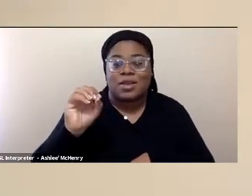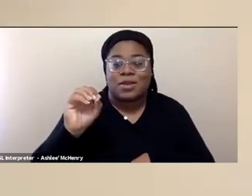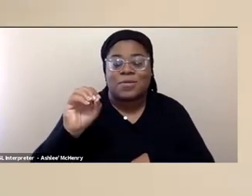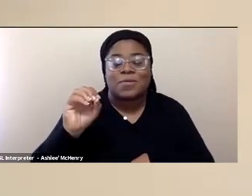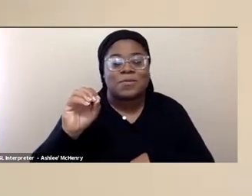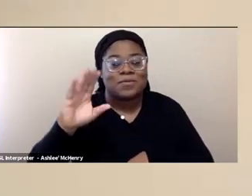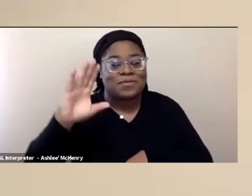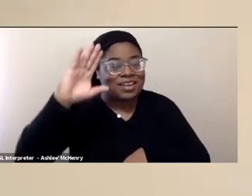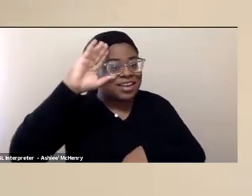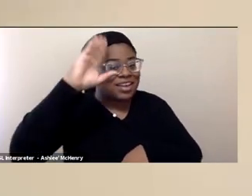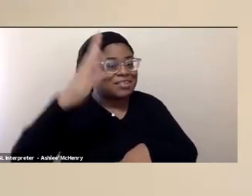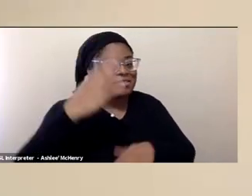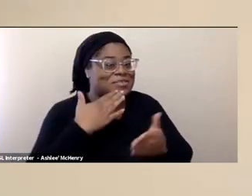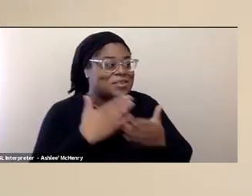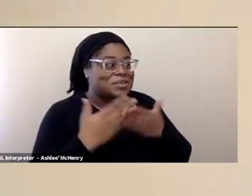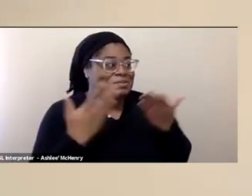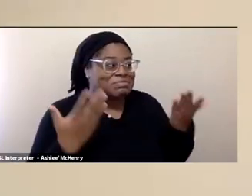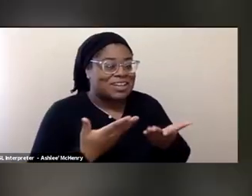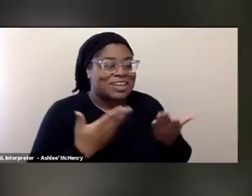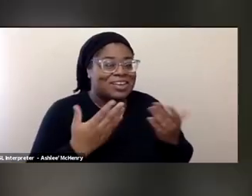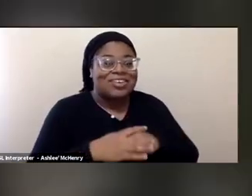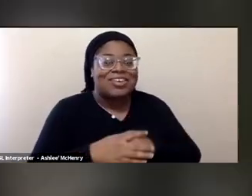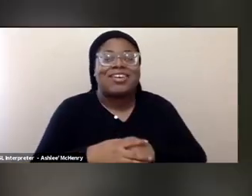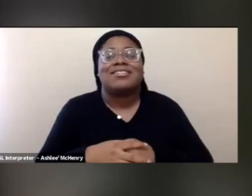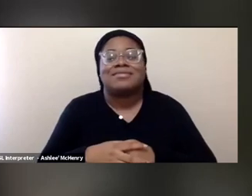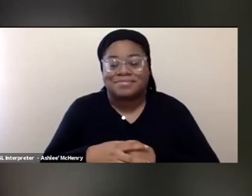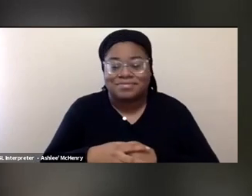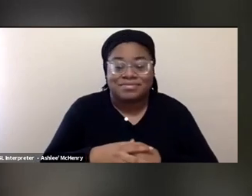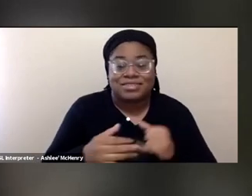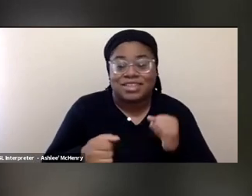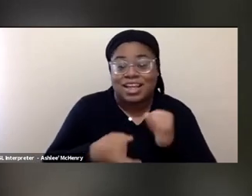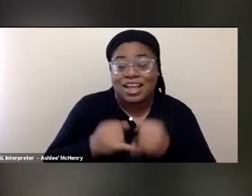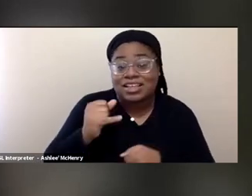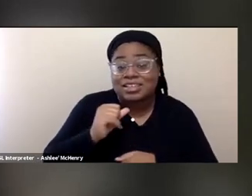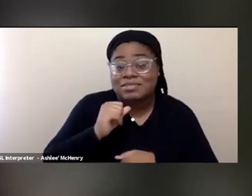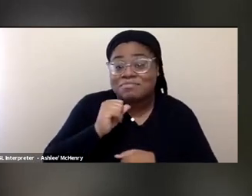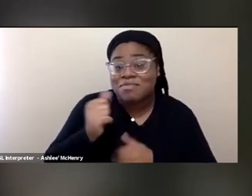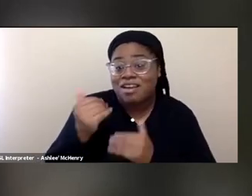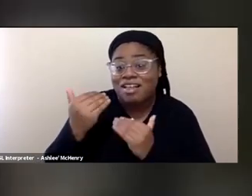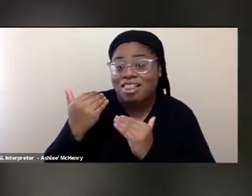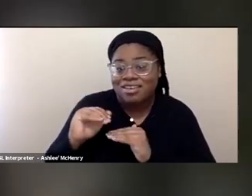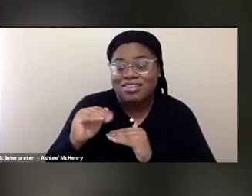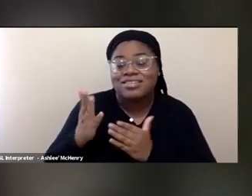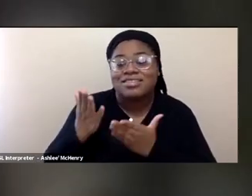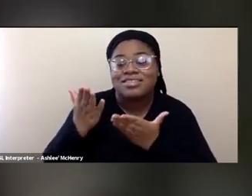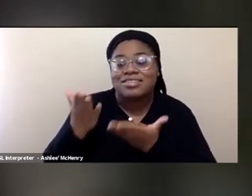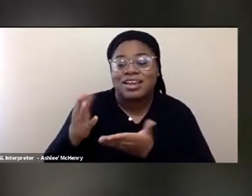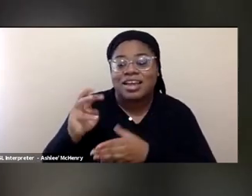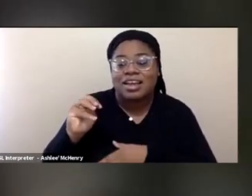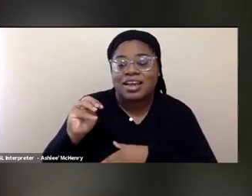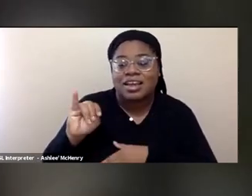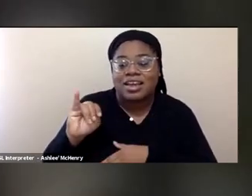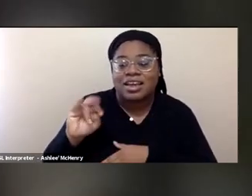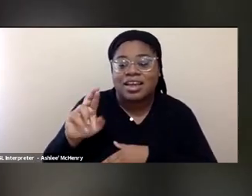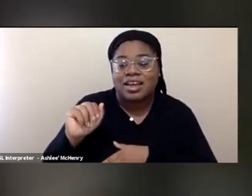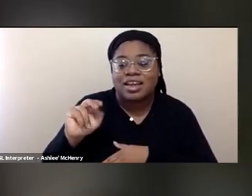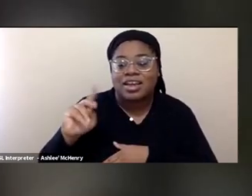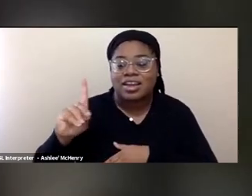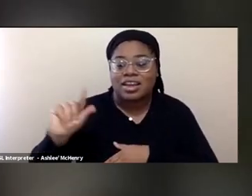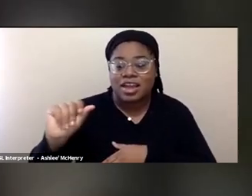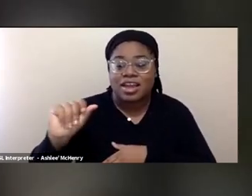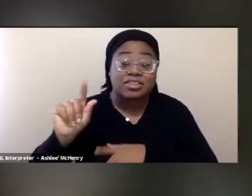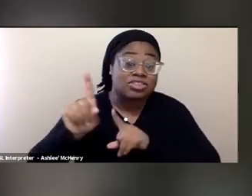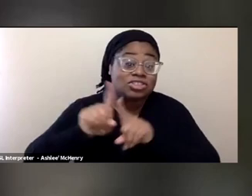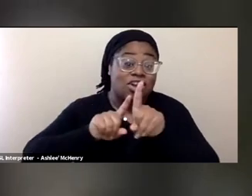so great to be here, thank you. And last but not least, the Miranda May, star of Disney